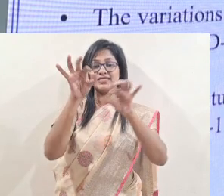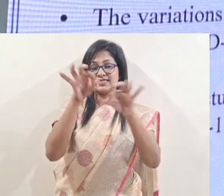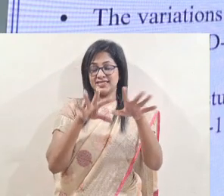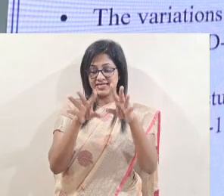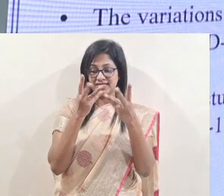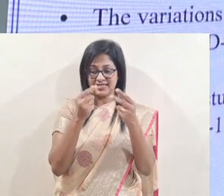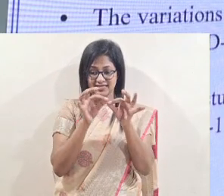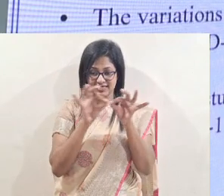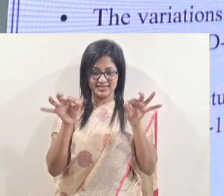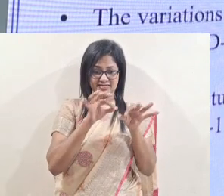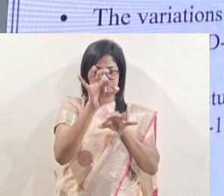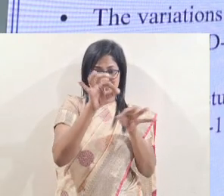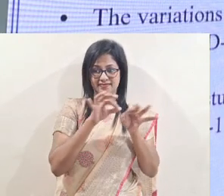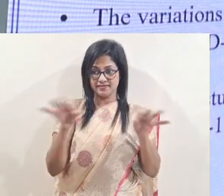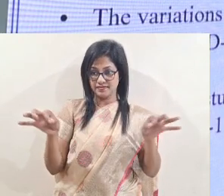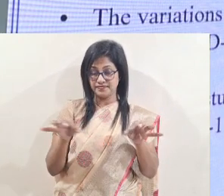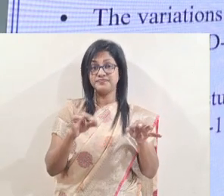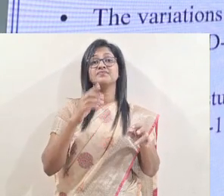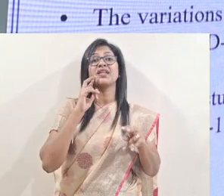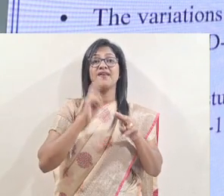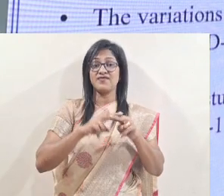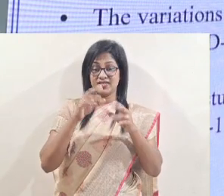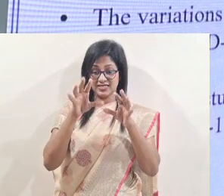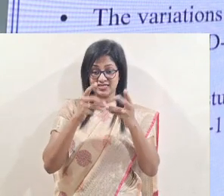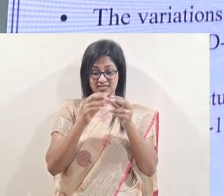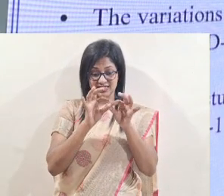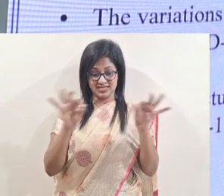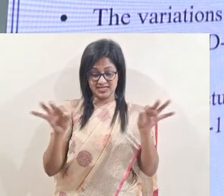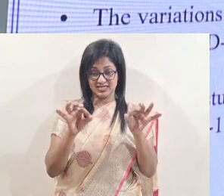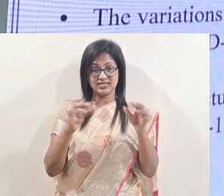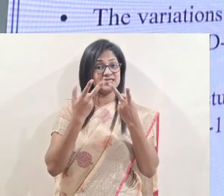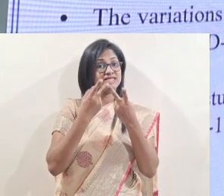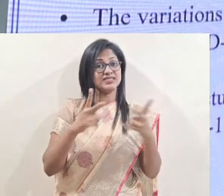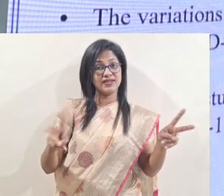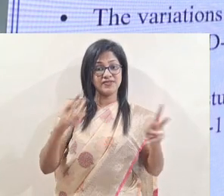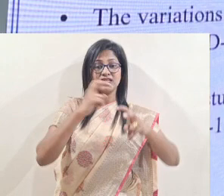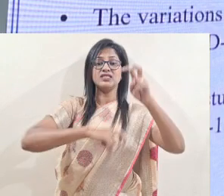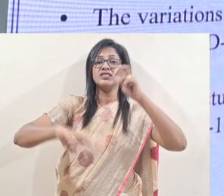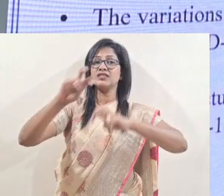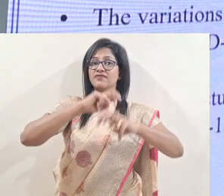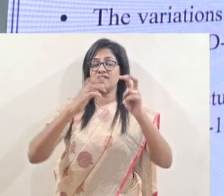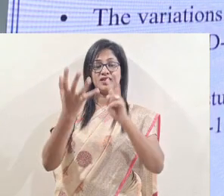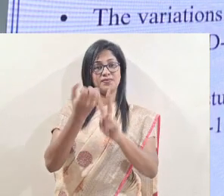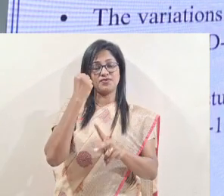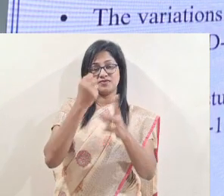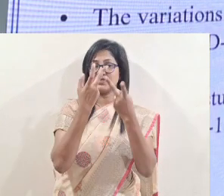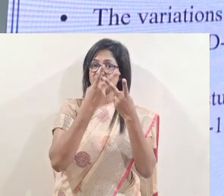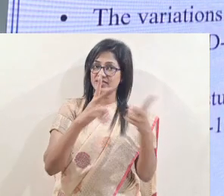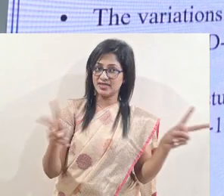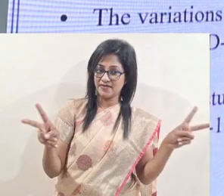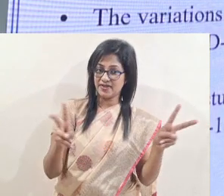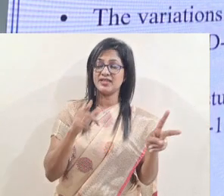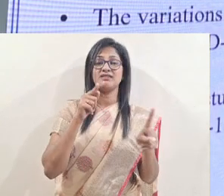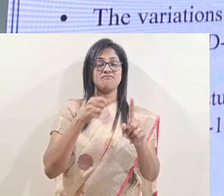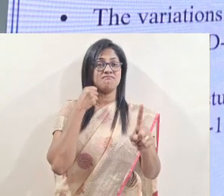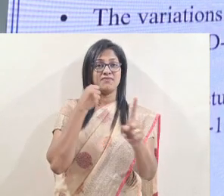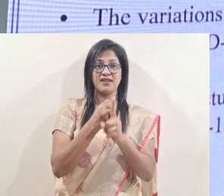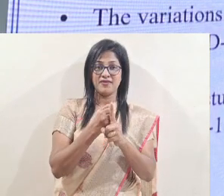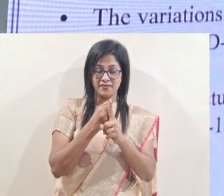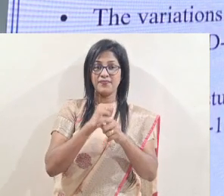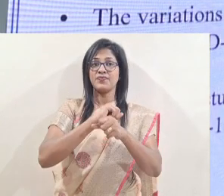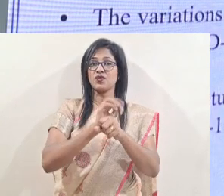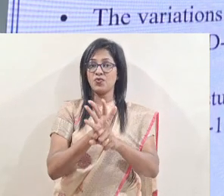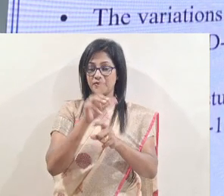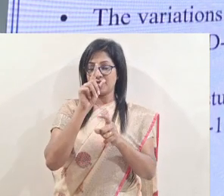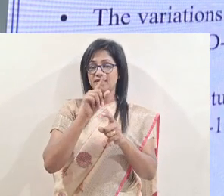when the city has a different size, it has different travel opportunities to offer, and it might have a different impact of COVID-19 on the